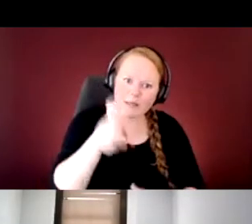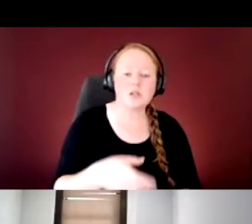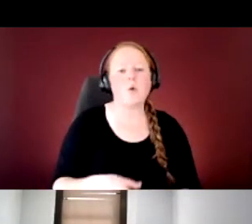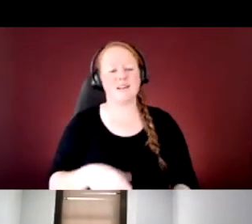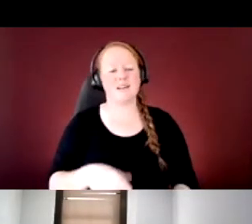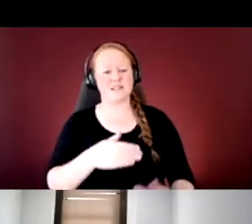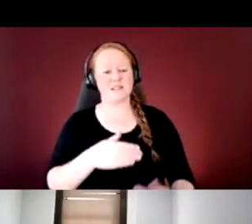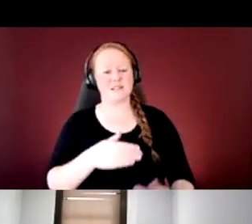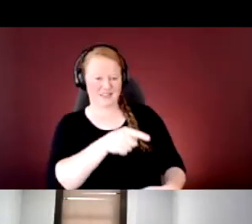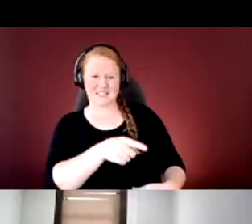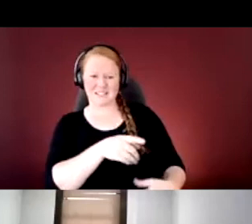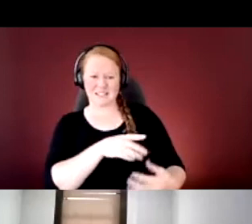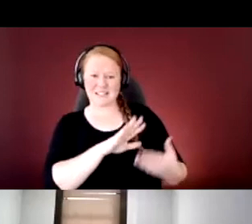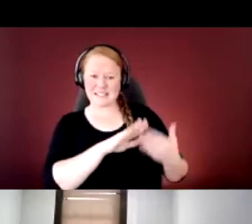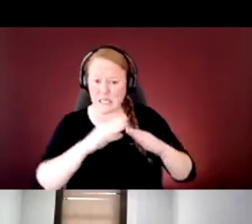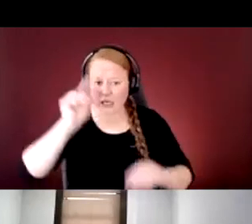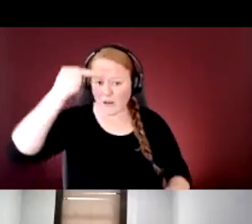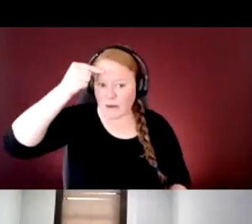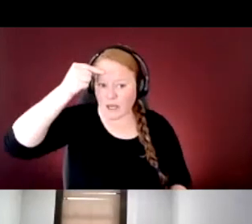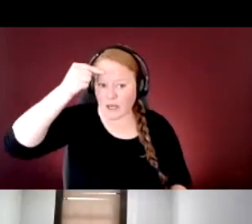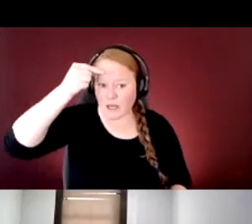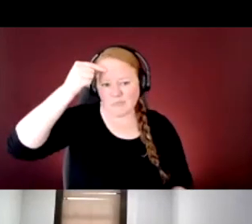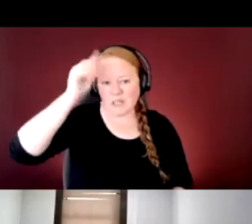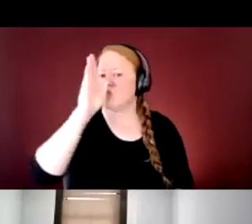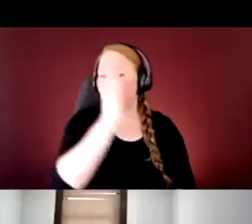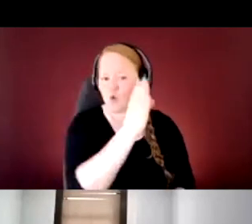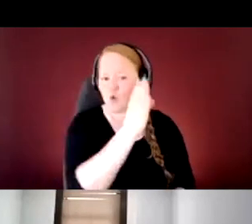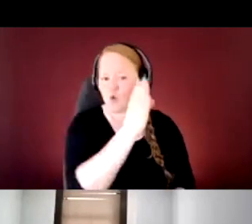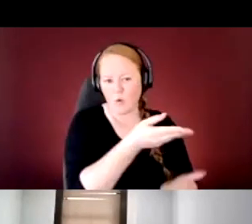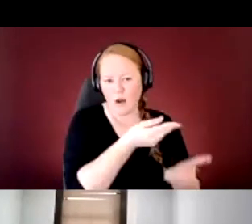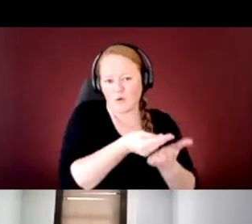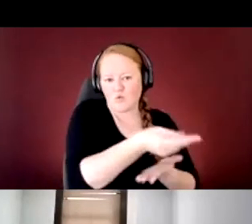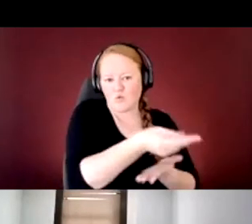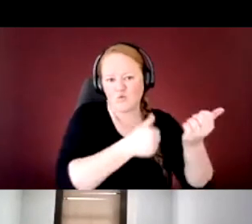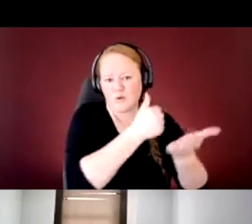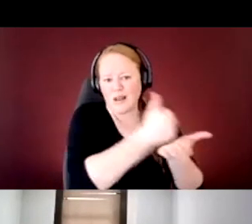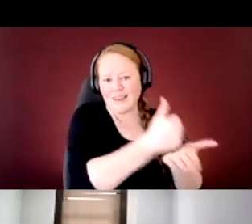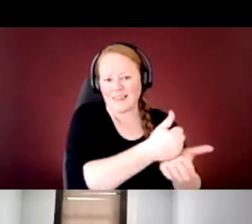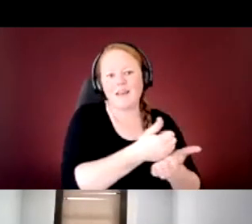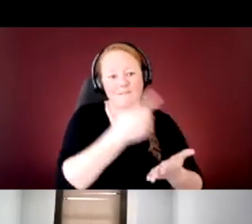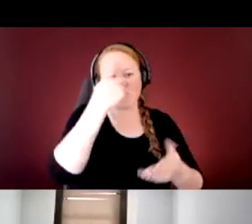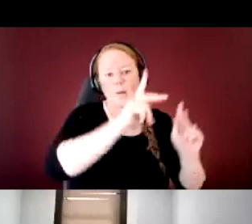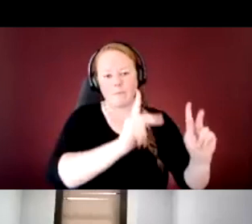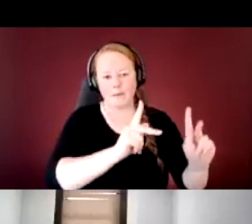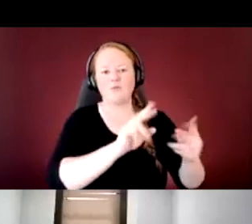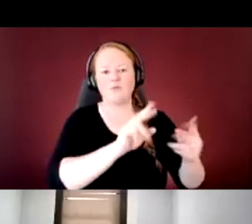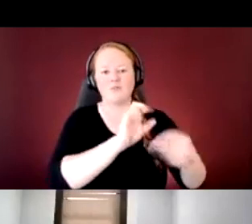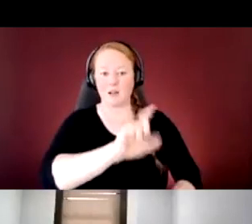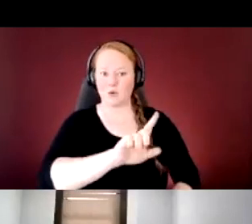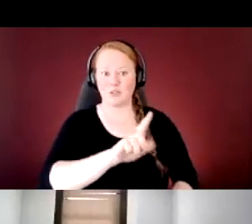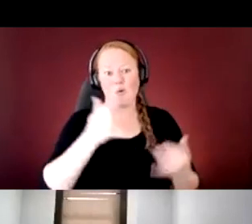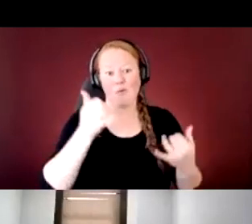about delivering direct relief to the people of the city of St. Louis. And on that point, I want to close by thanking